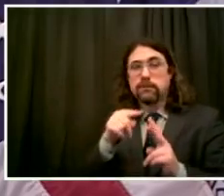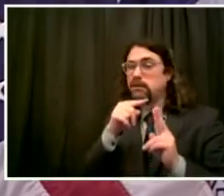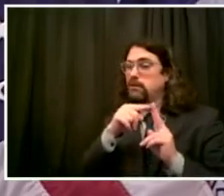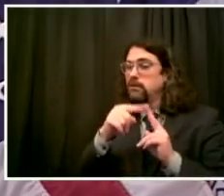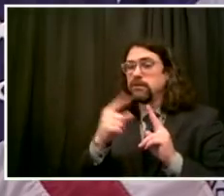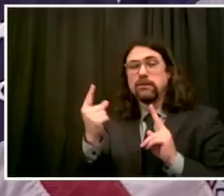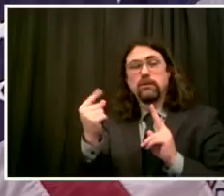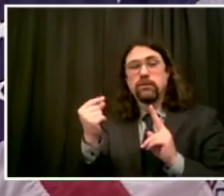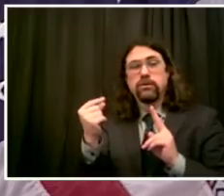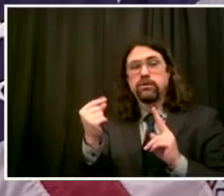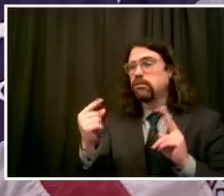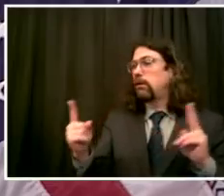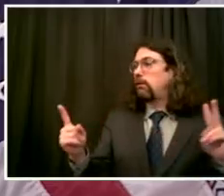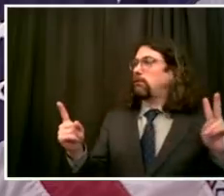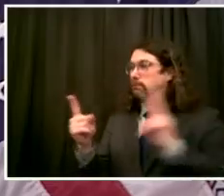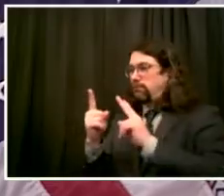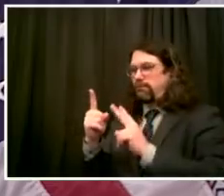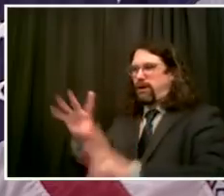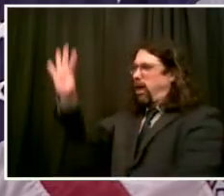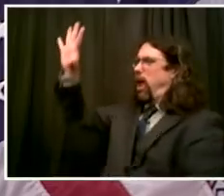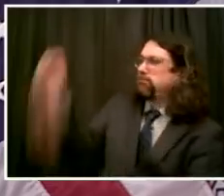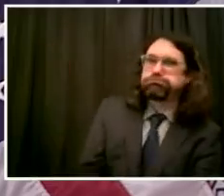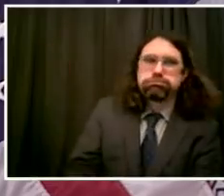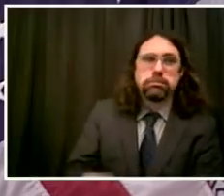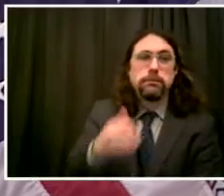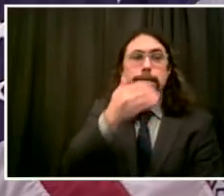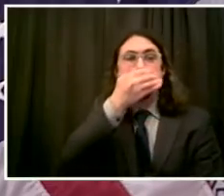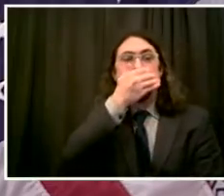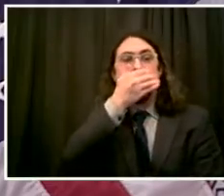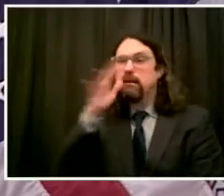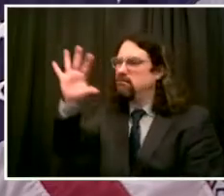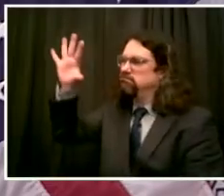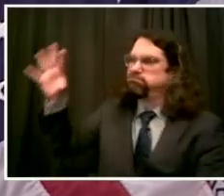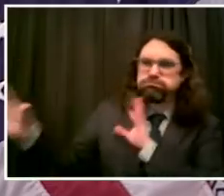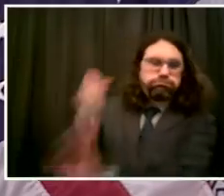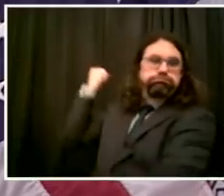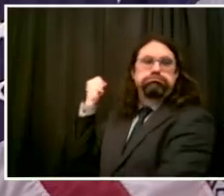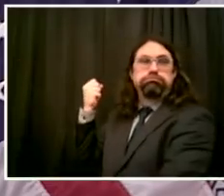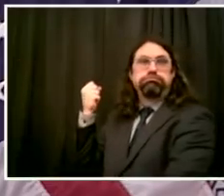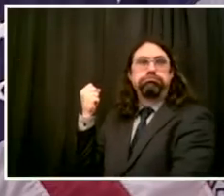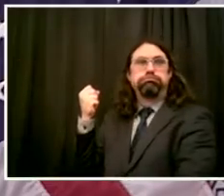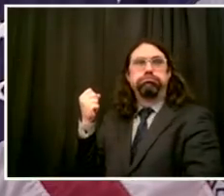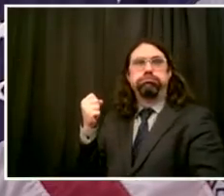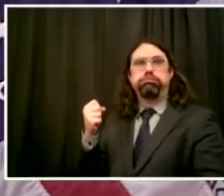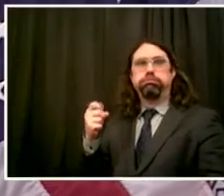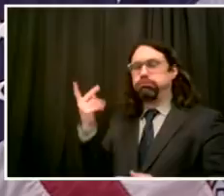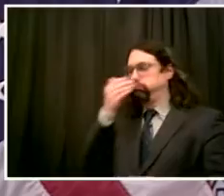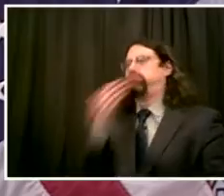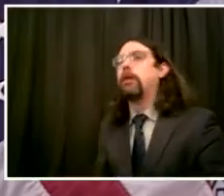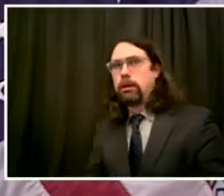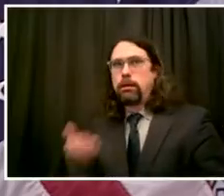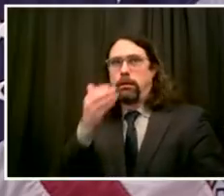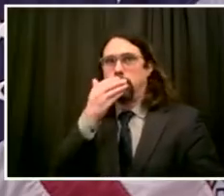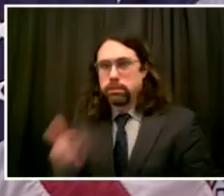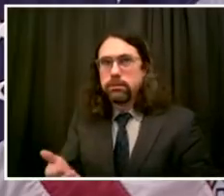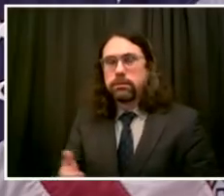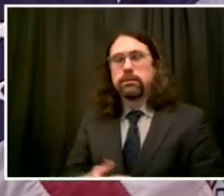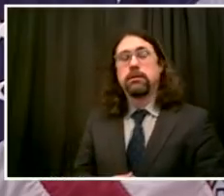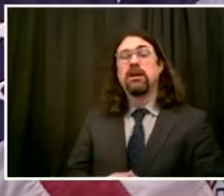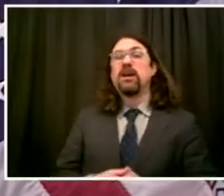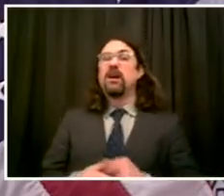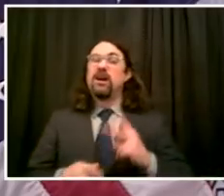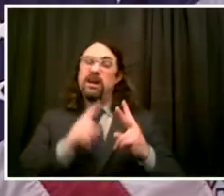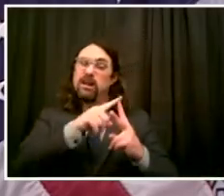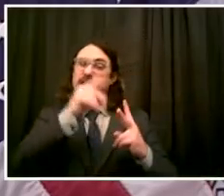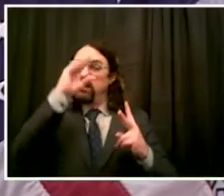allow it here in this city. The two perpetrators have been arrested by the NYPD, and we are treating